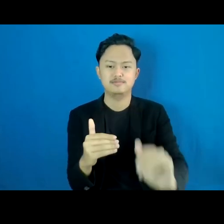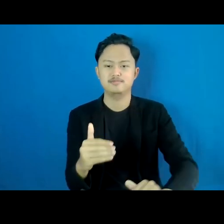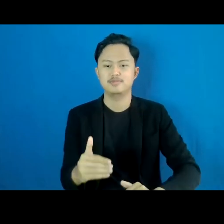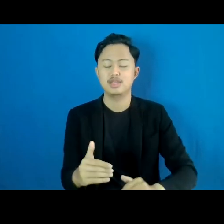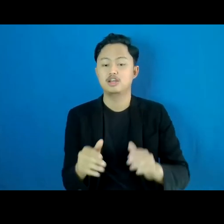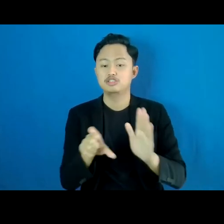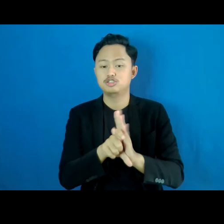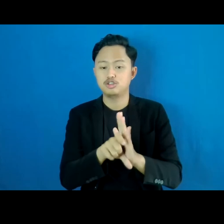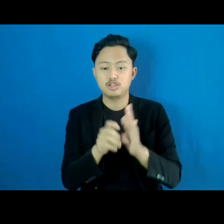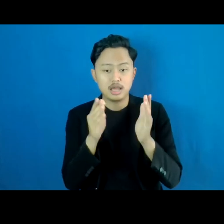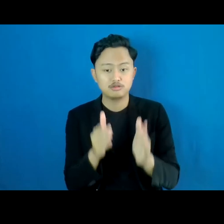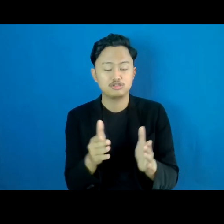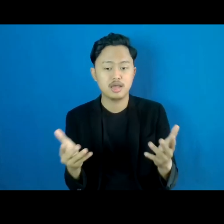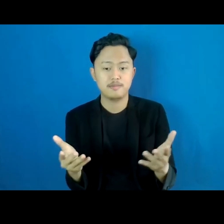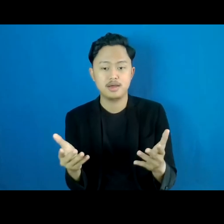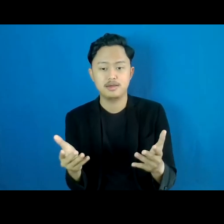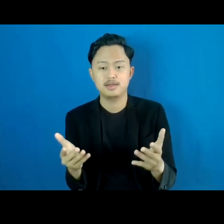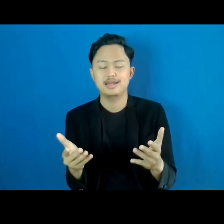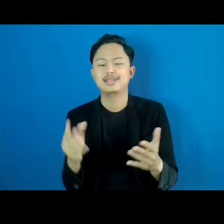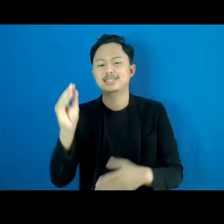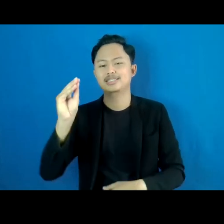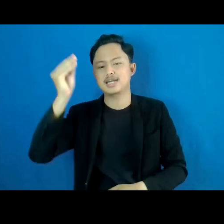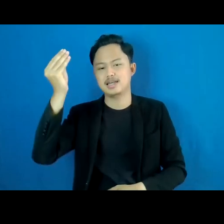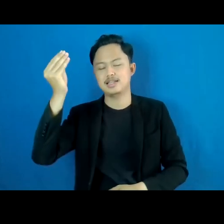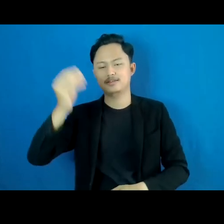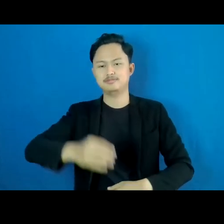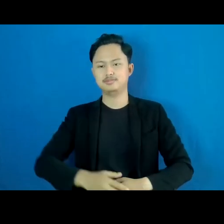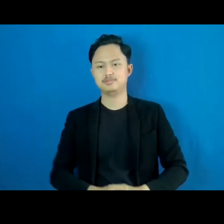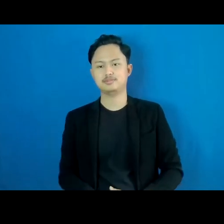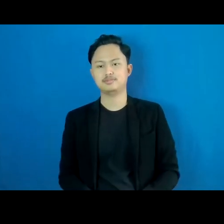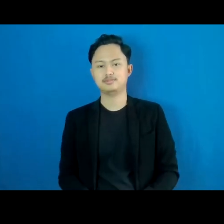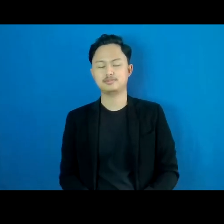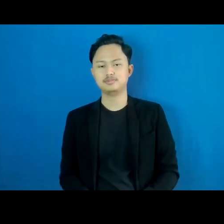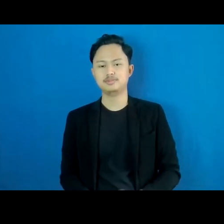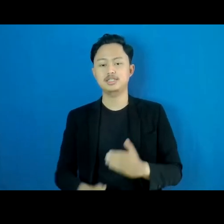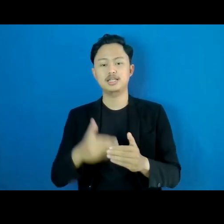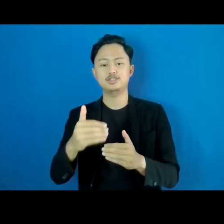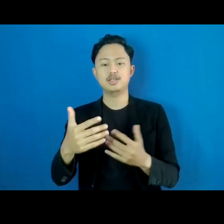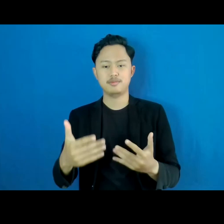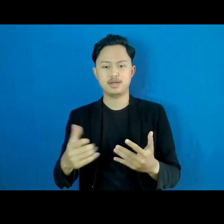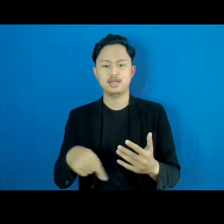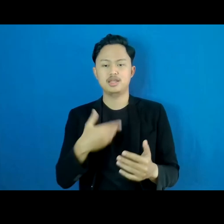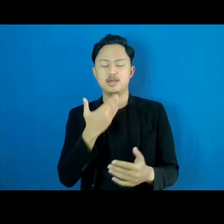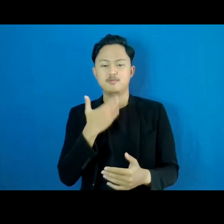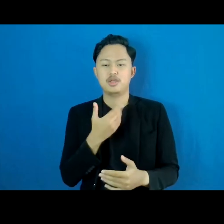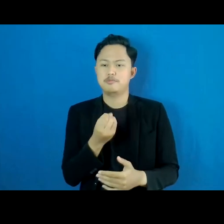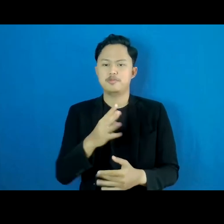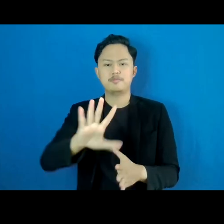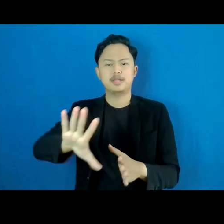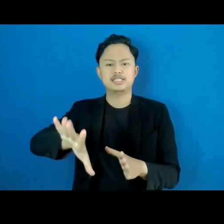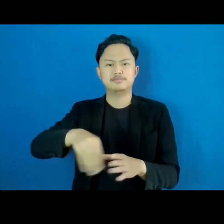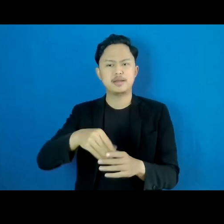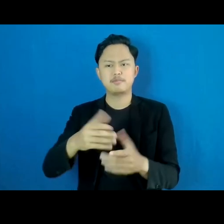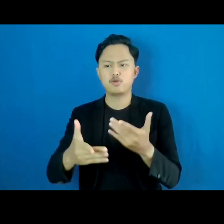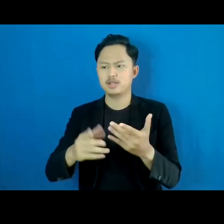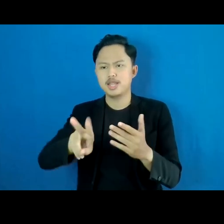especially in the case of Jakarta. And later on, we would like to have other participants from outside Jakarta